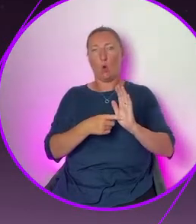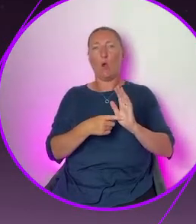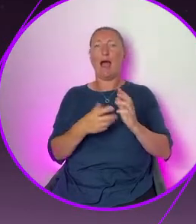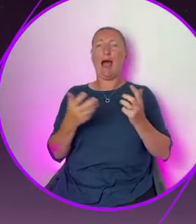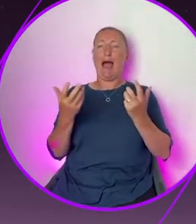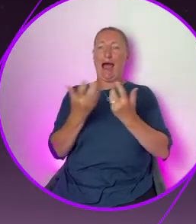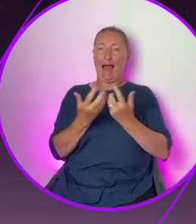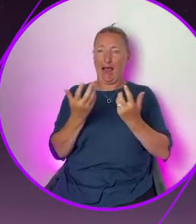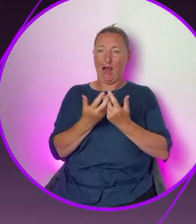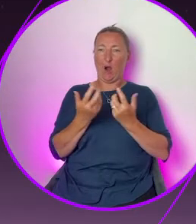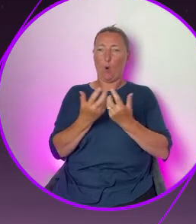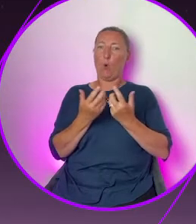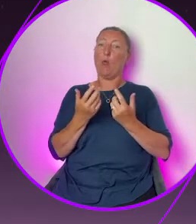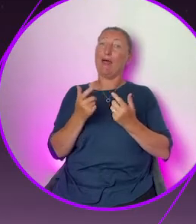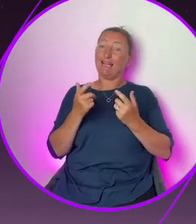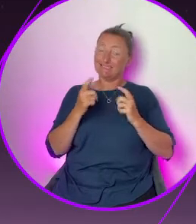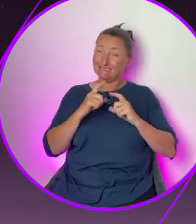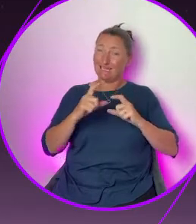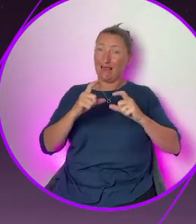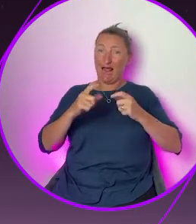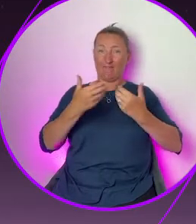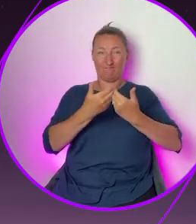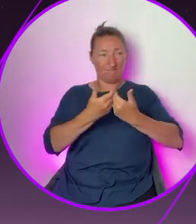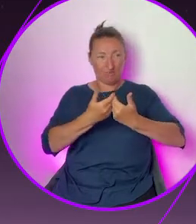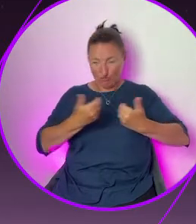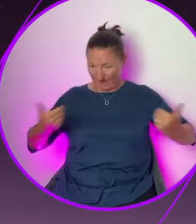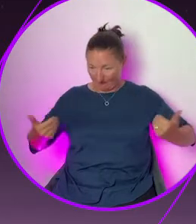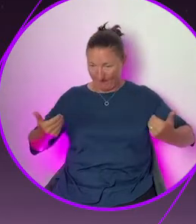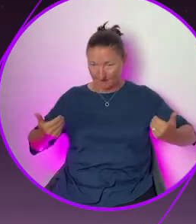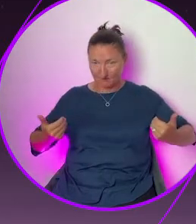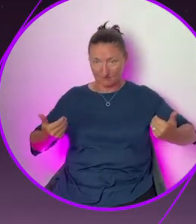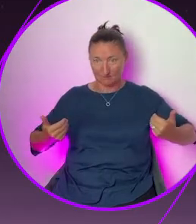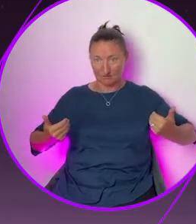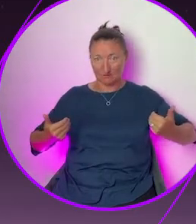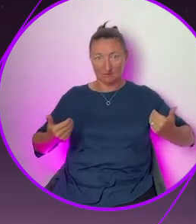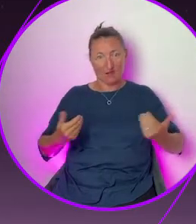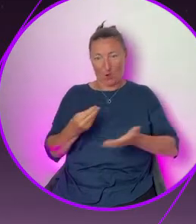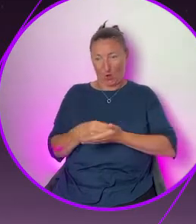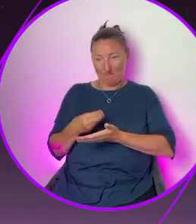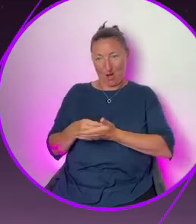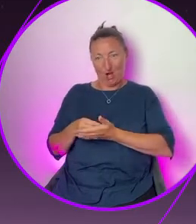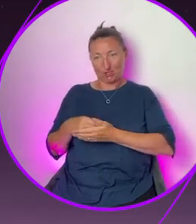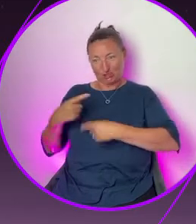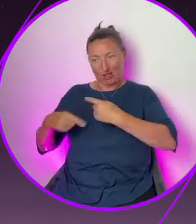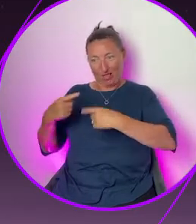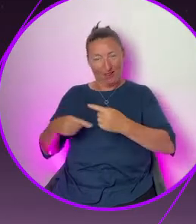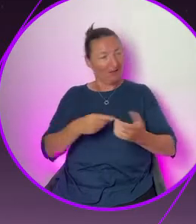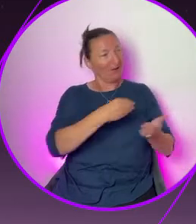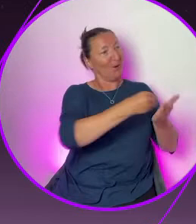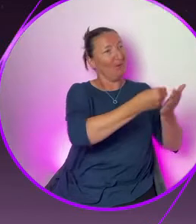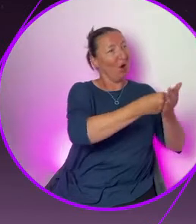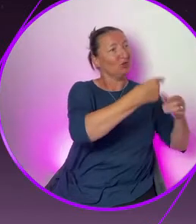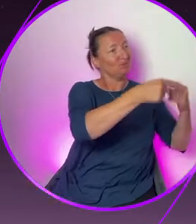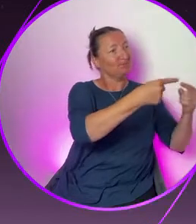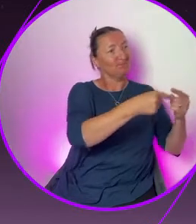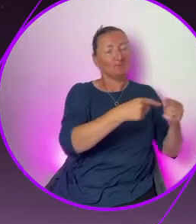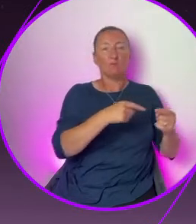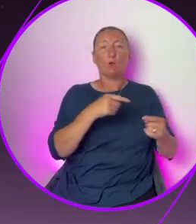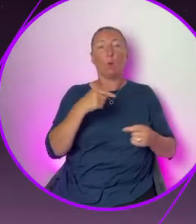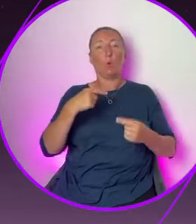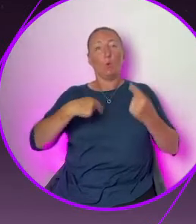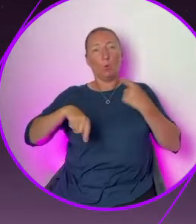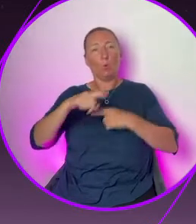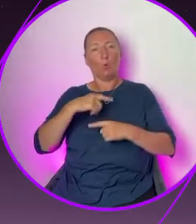how these are still fragmented and of course largely commercially driven, whereas we feel that for an accountable, transparent evolution of this space,